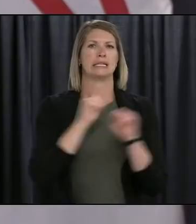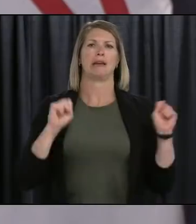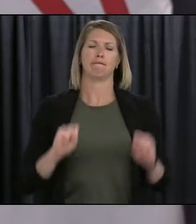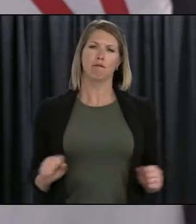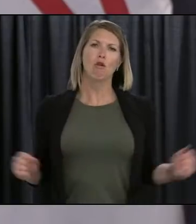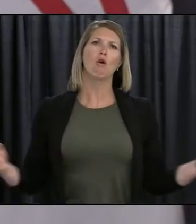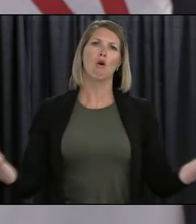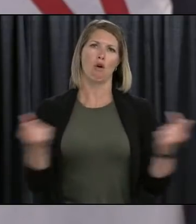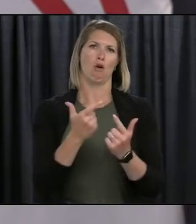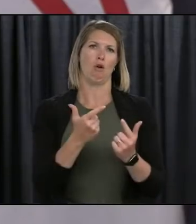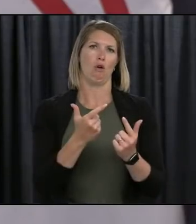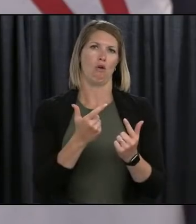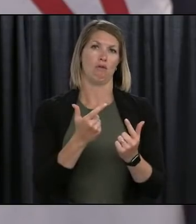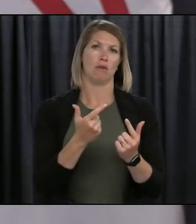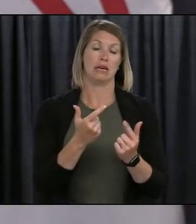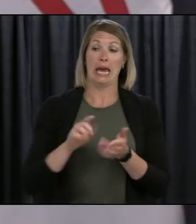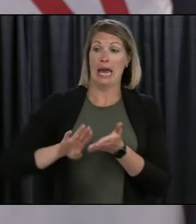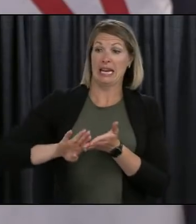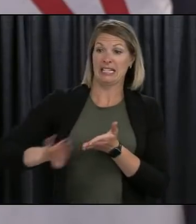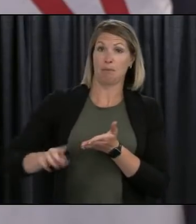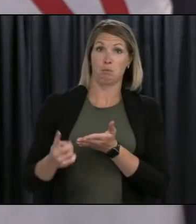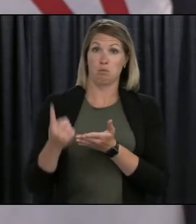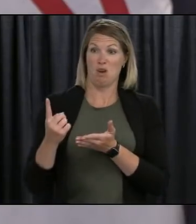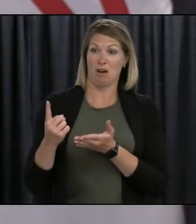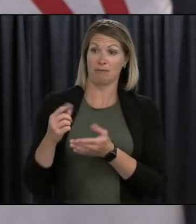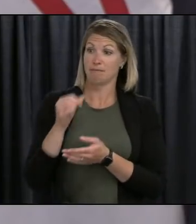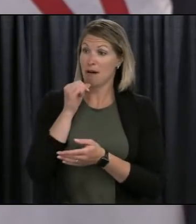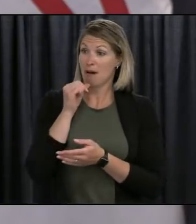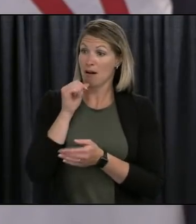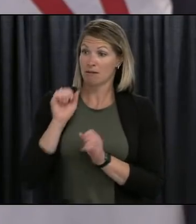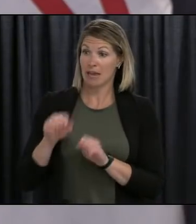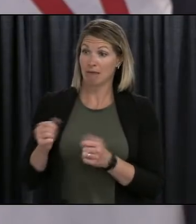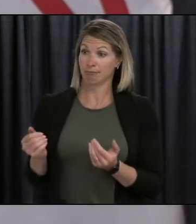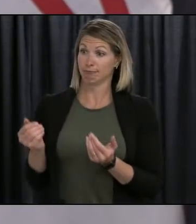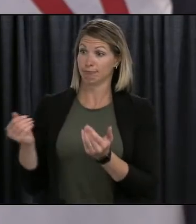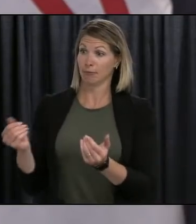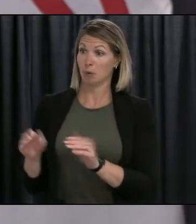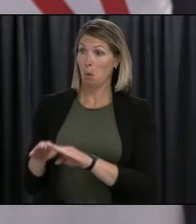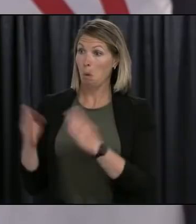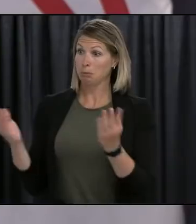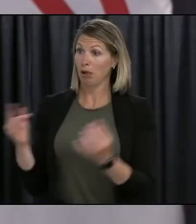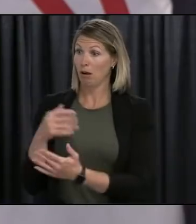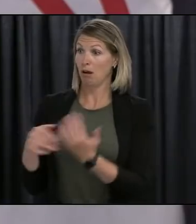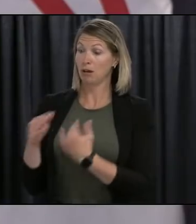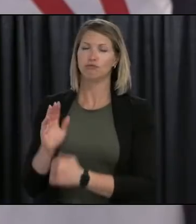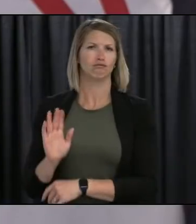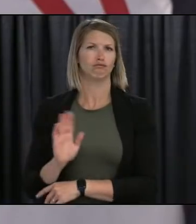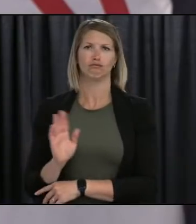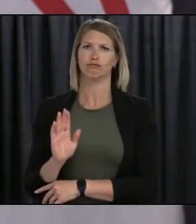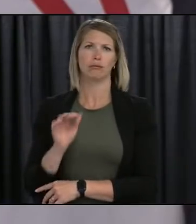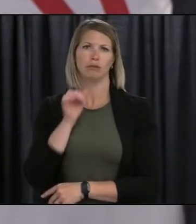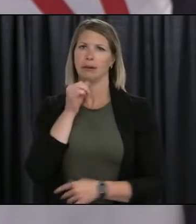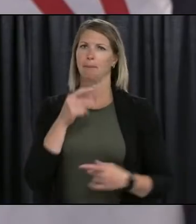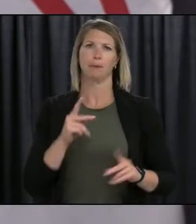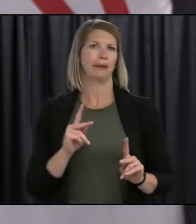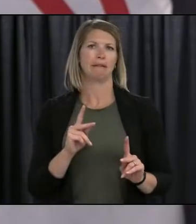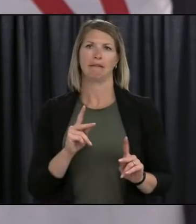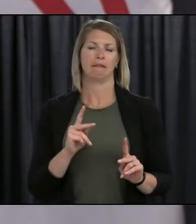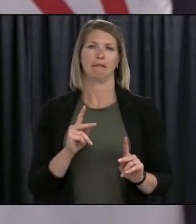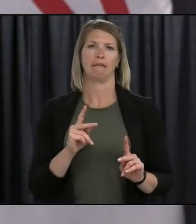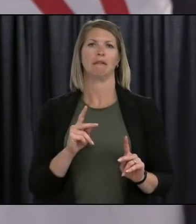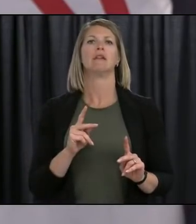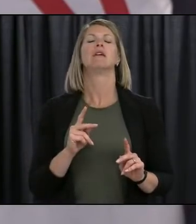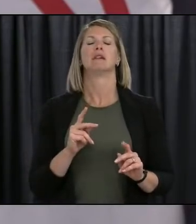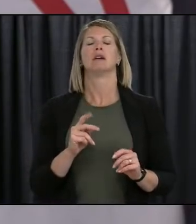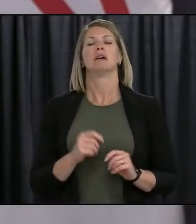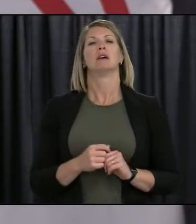learn to live with COVID. It's been difficult, it's been challenging, but we must learn to adjust together and continue to work